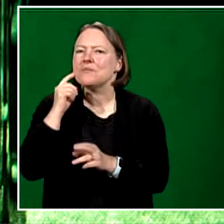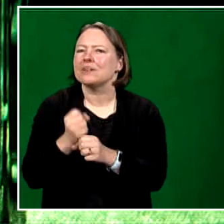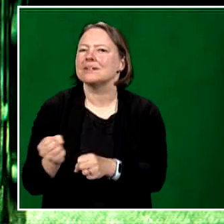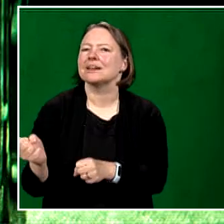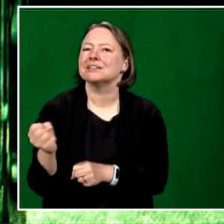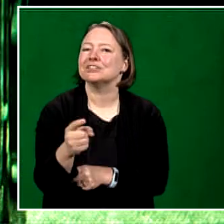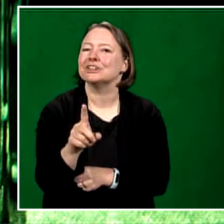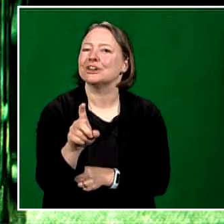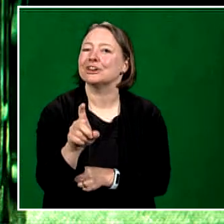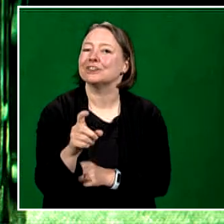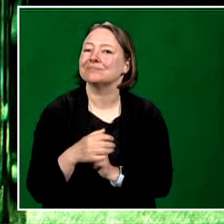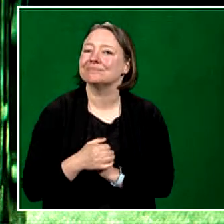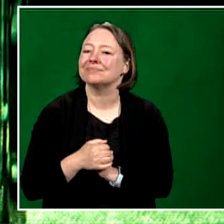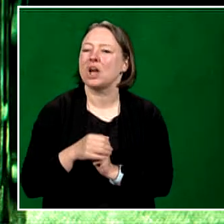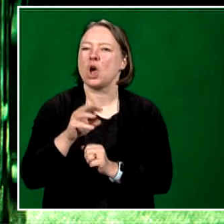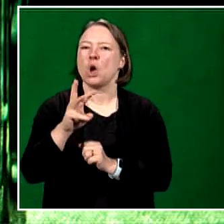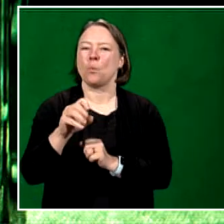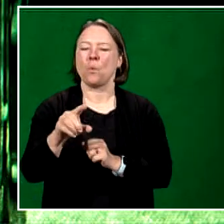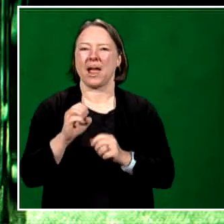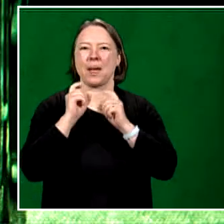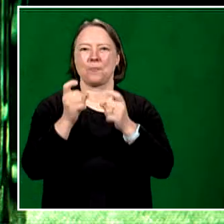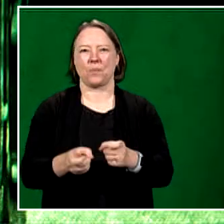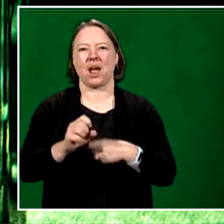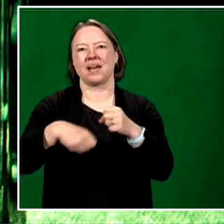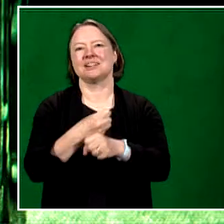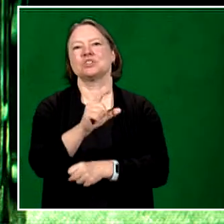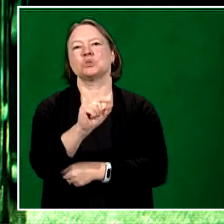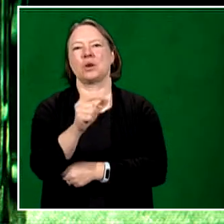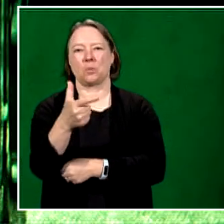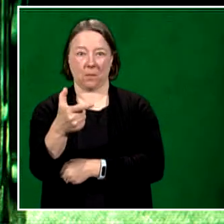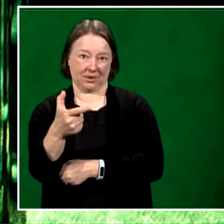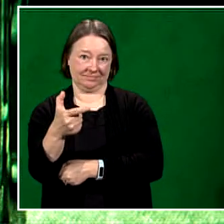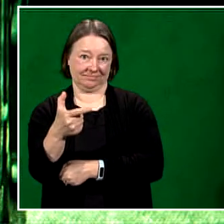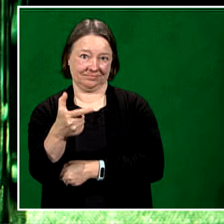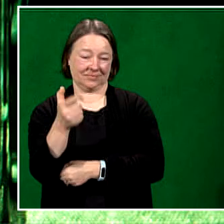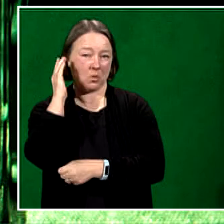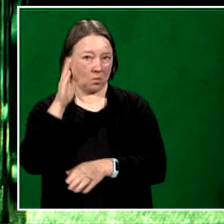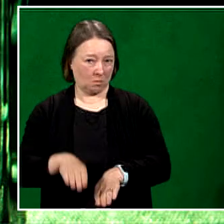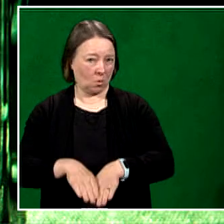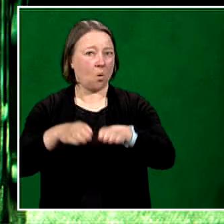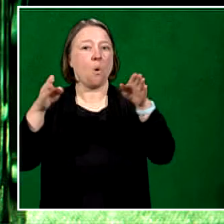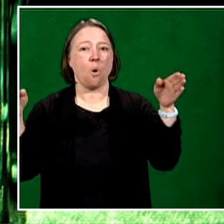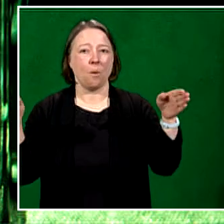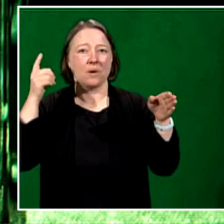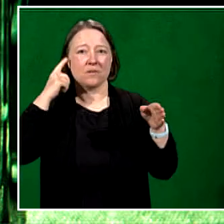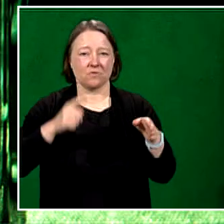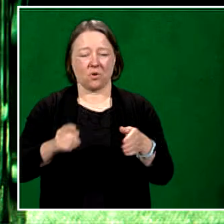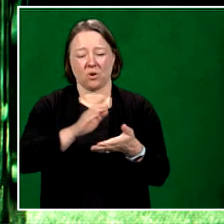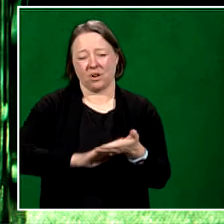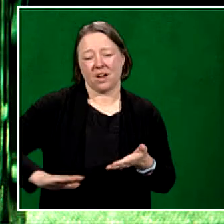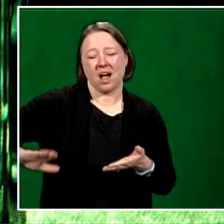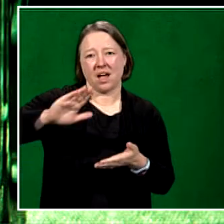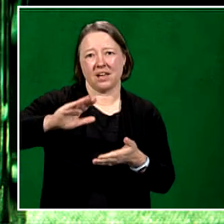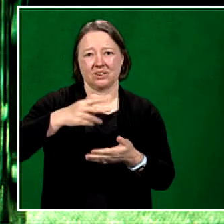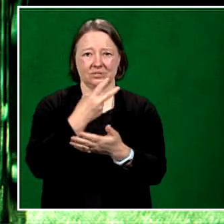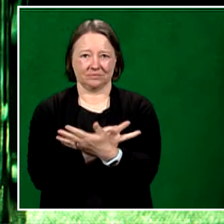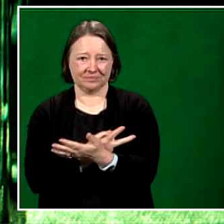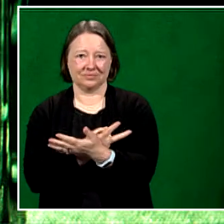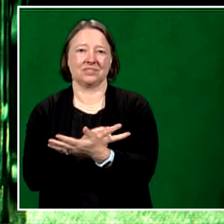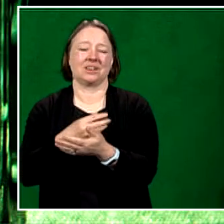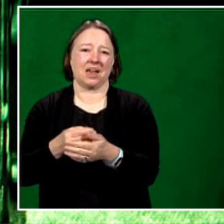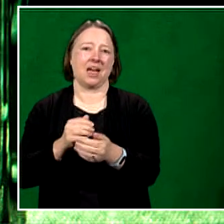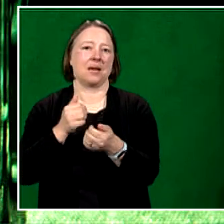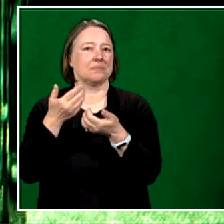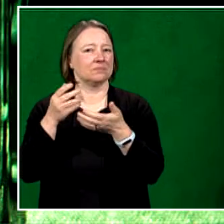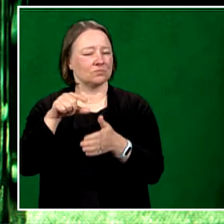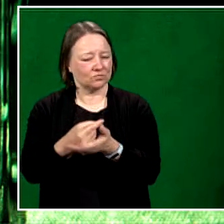year. Wege Prize 2021 will again be open to undergraduate, graduate, and postgraduate students